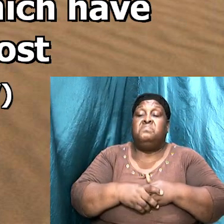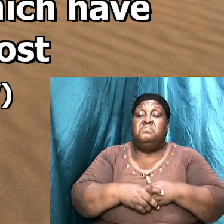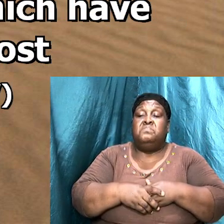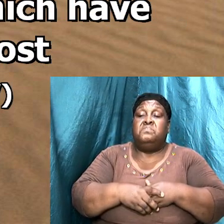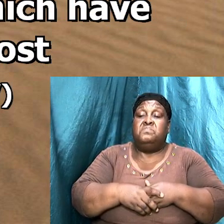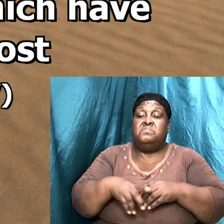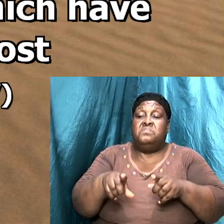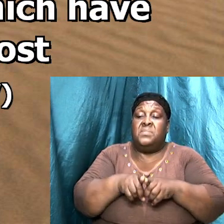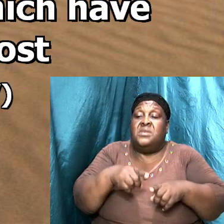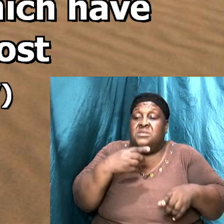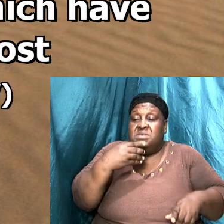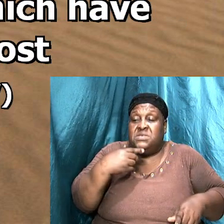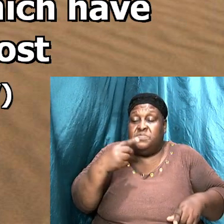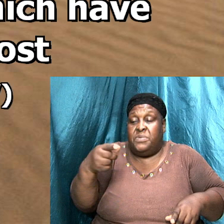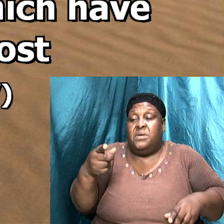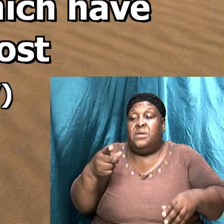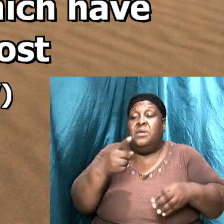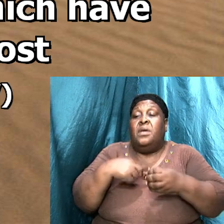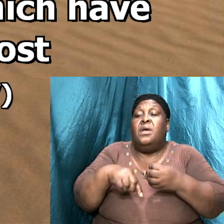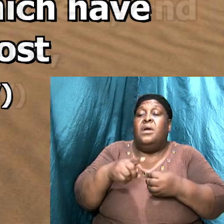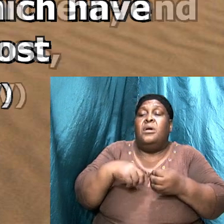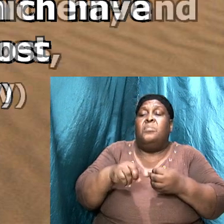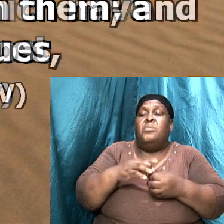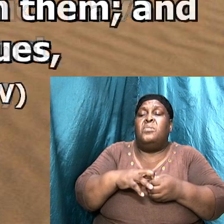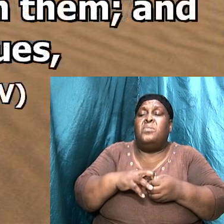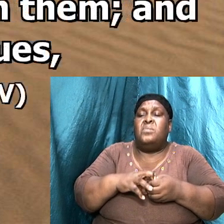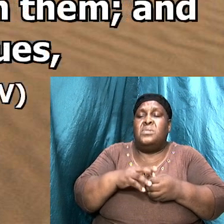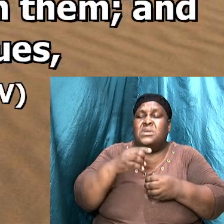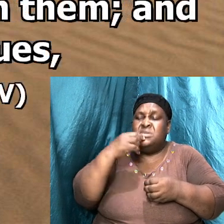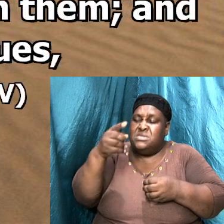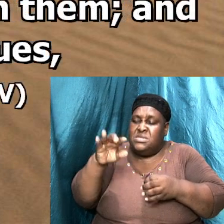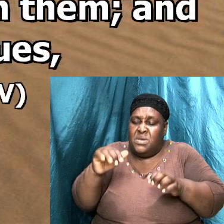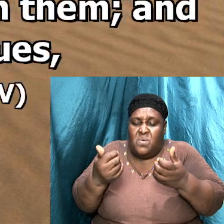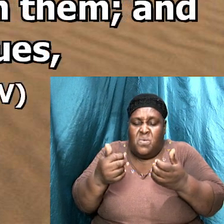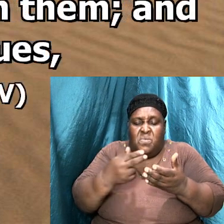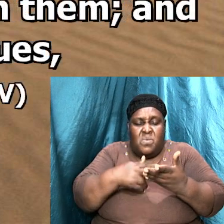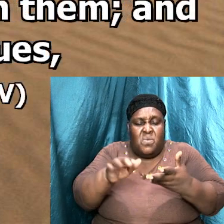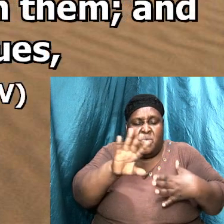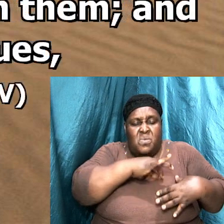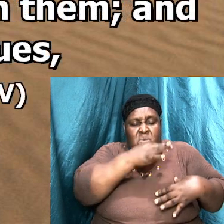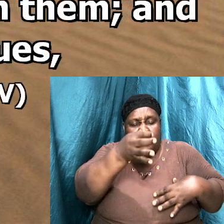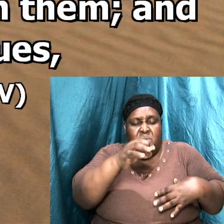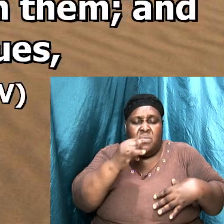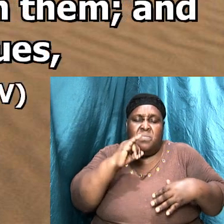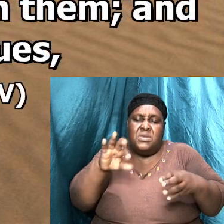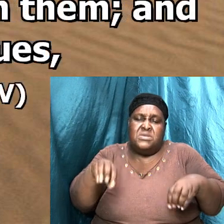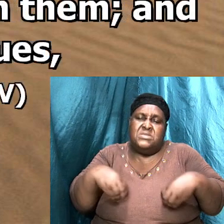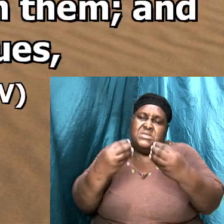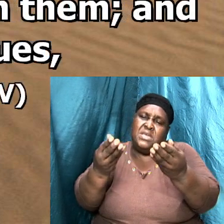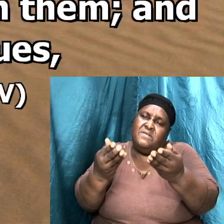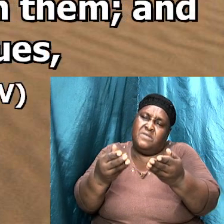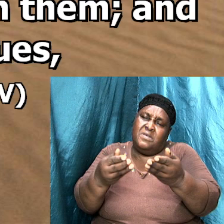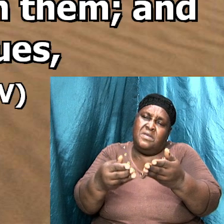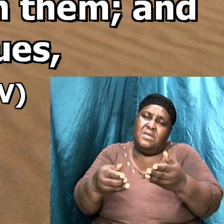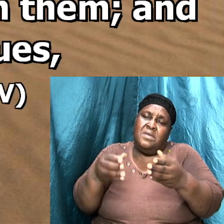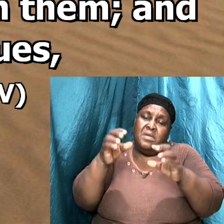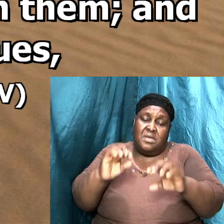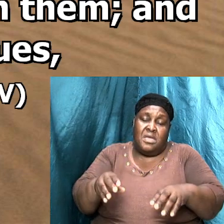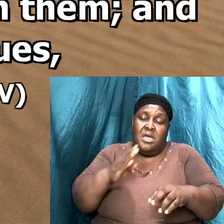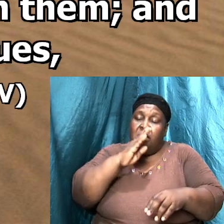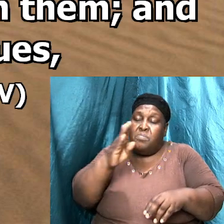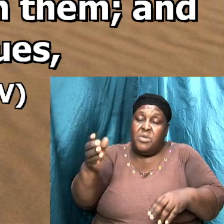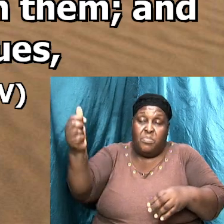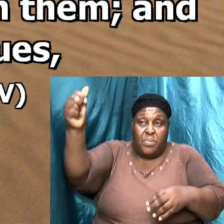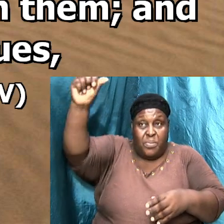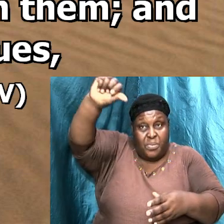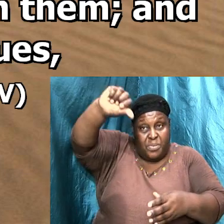talks about or as it describes how the Holy Ghost is given. So it can be poured out, it can be the